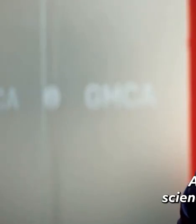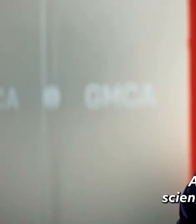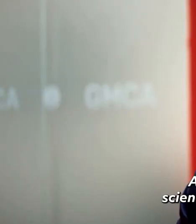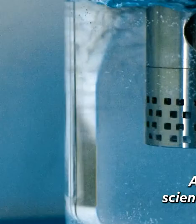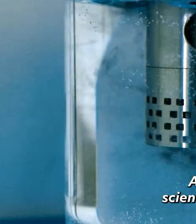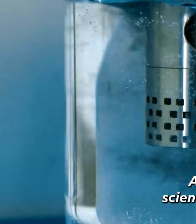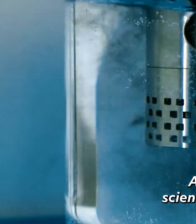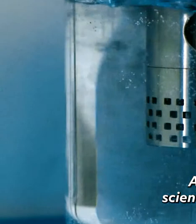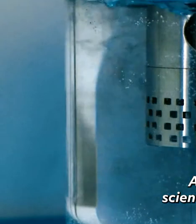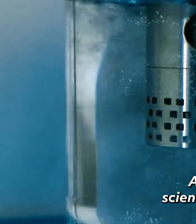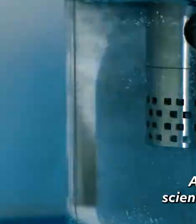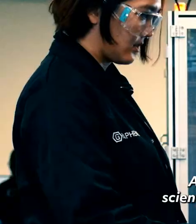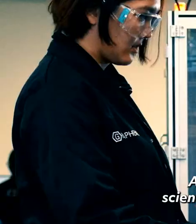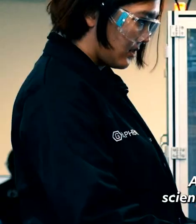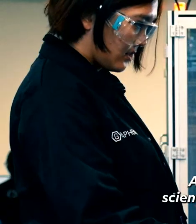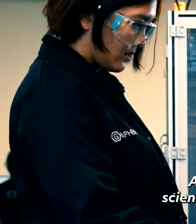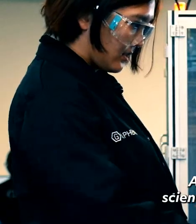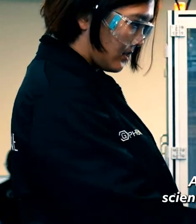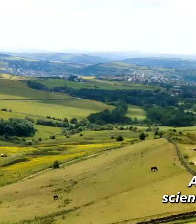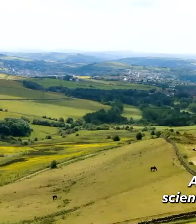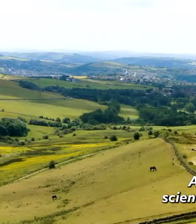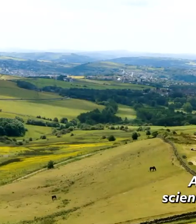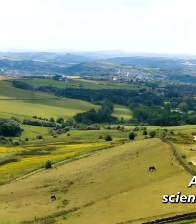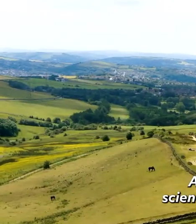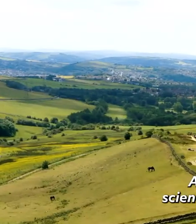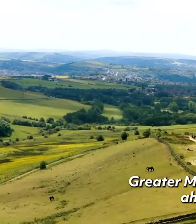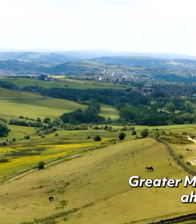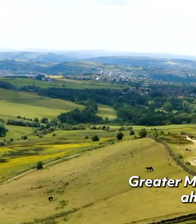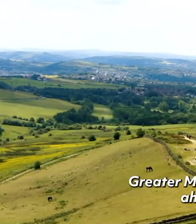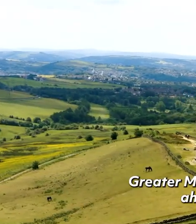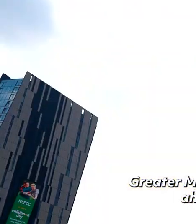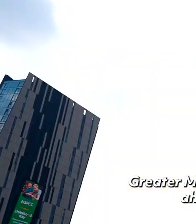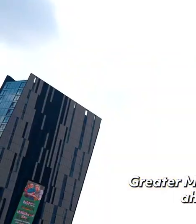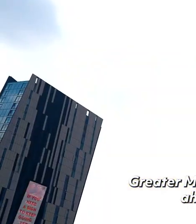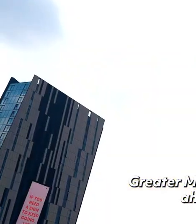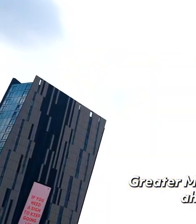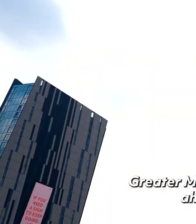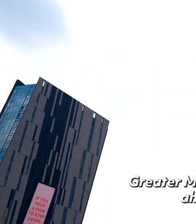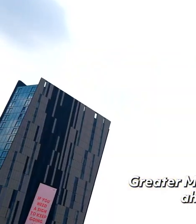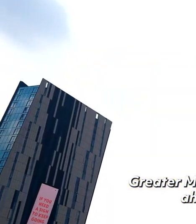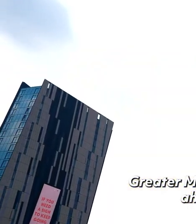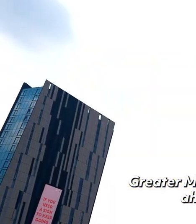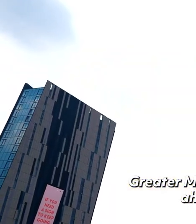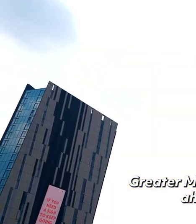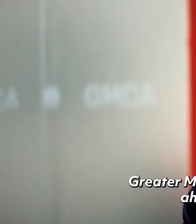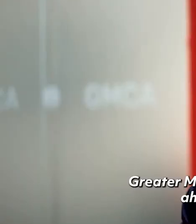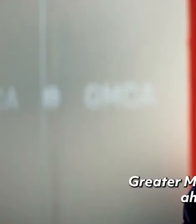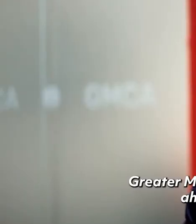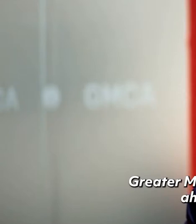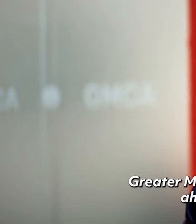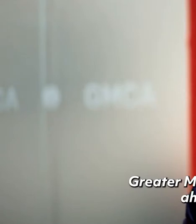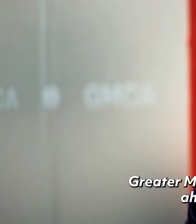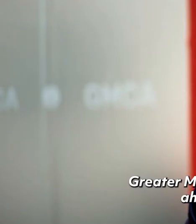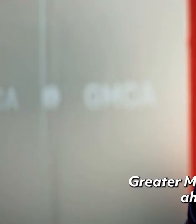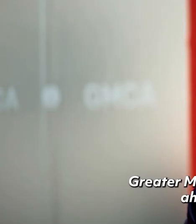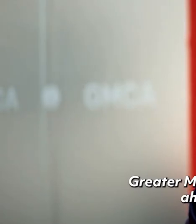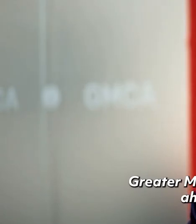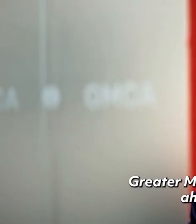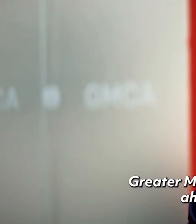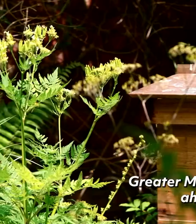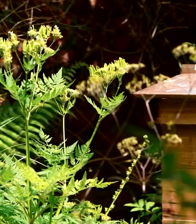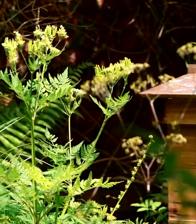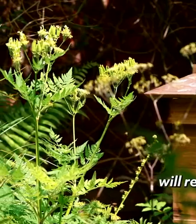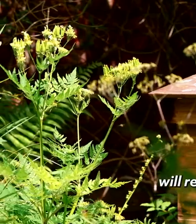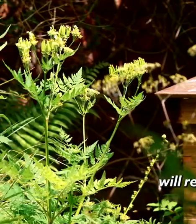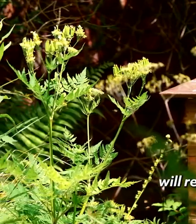our ambitious science-based goal of a net zero Greater Manchester by 2038. 12 years ahead of the rest of the